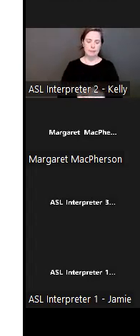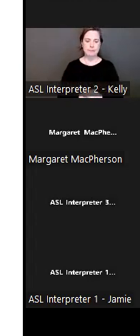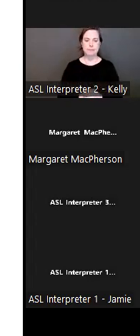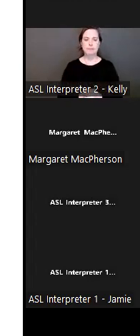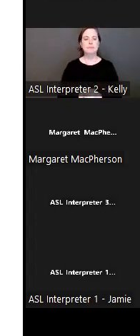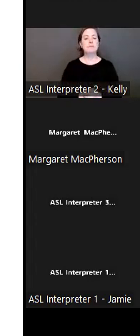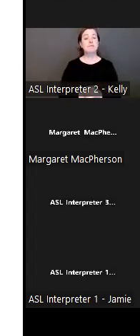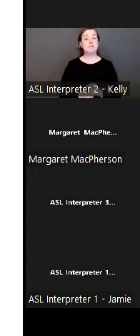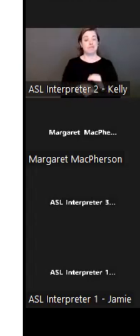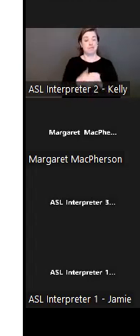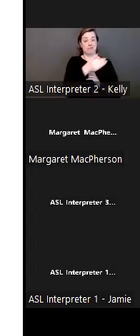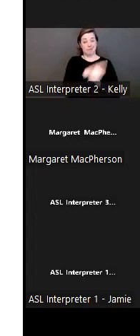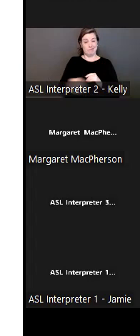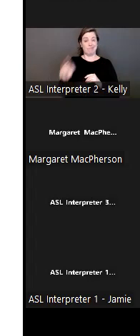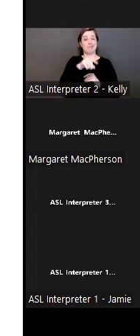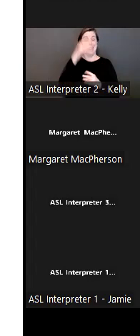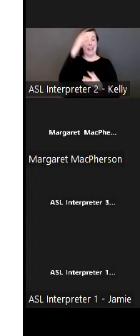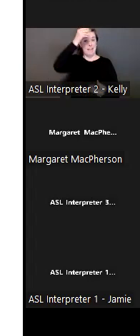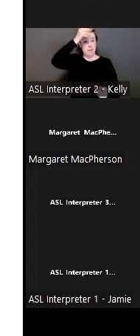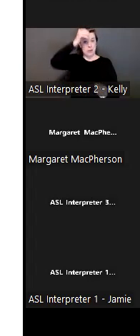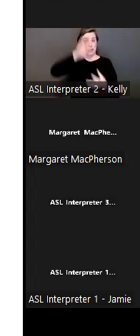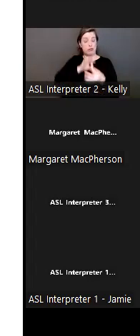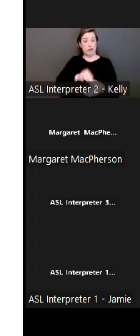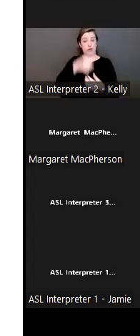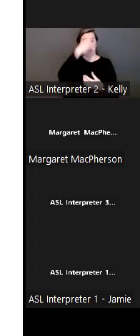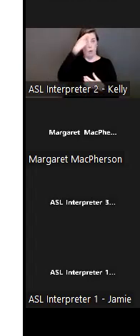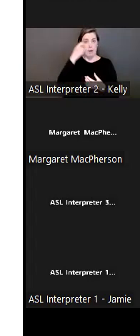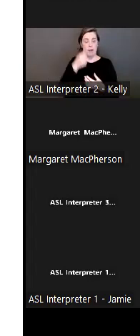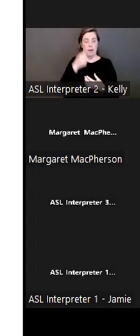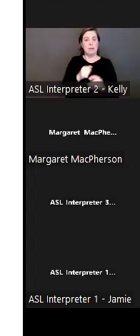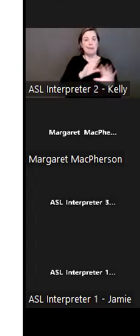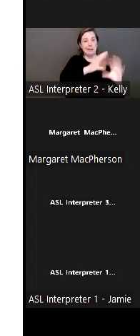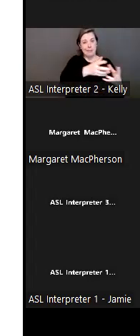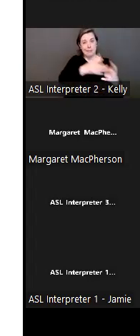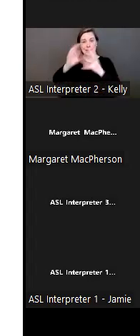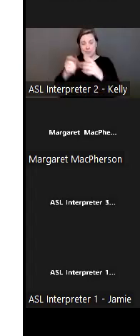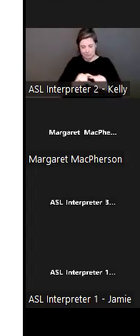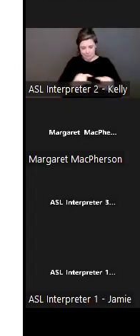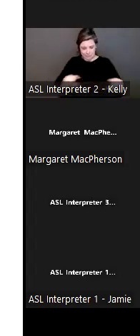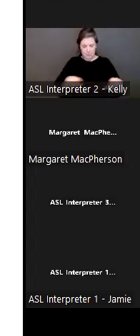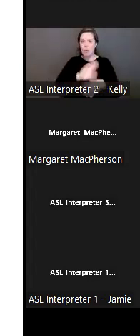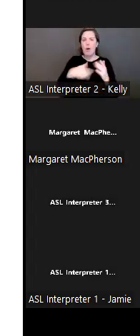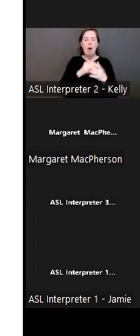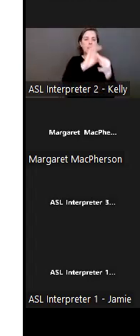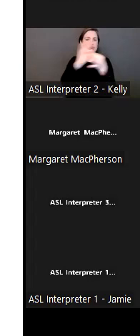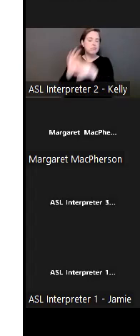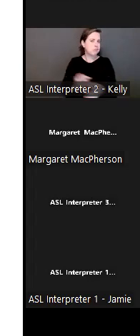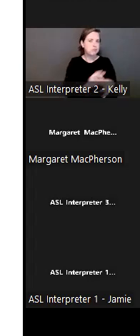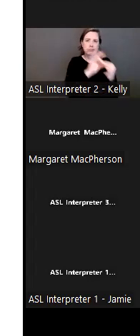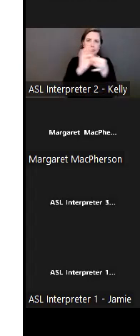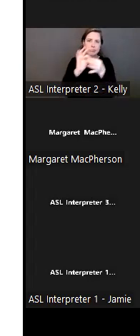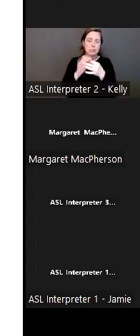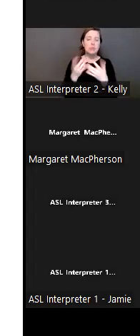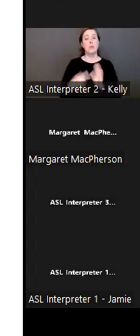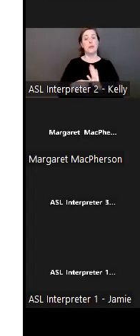these 3 forms of trauma are often interrelated. So if I use the example of a newcomer to Canada, if